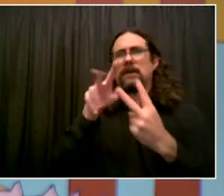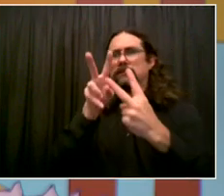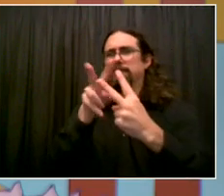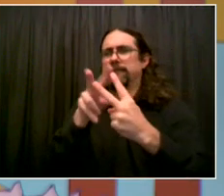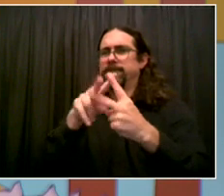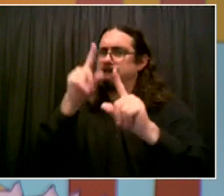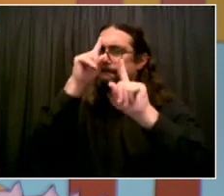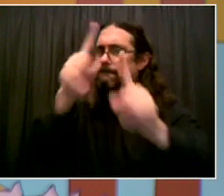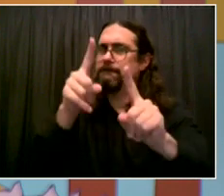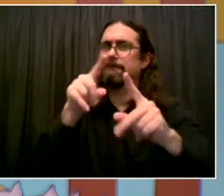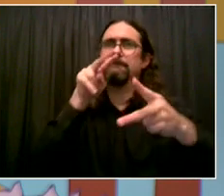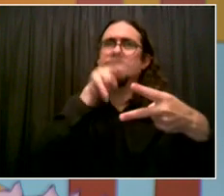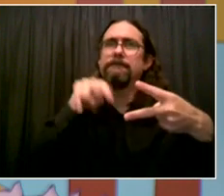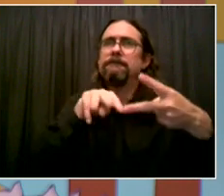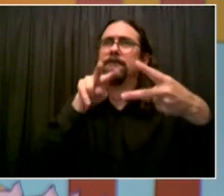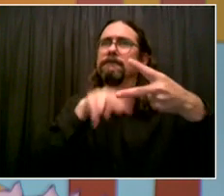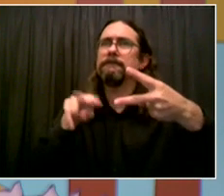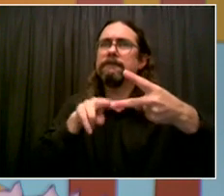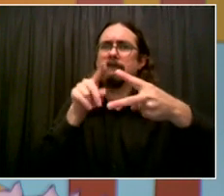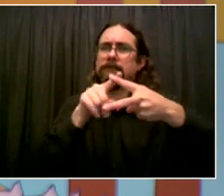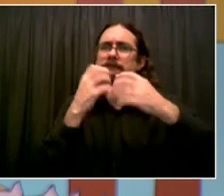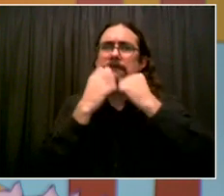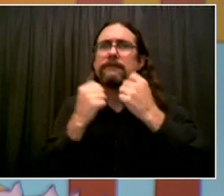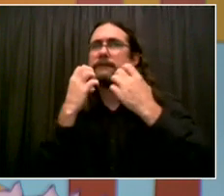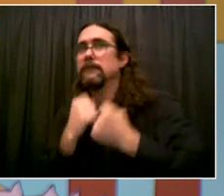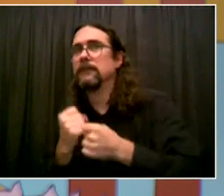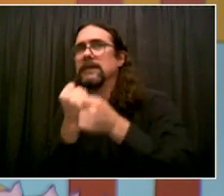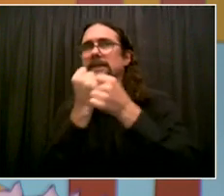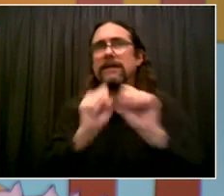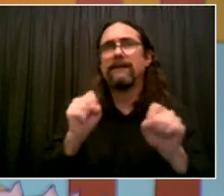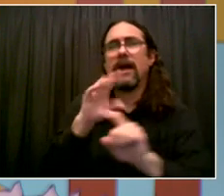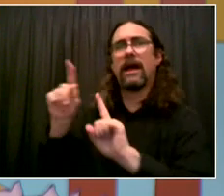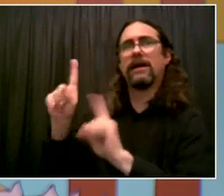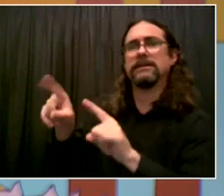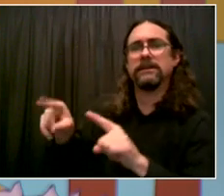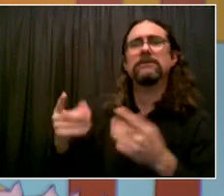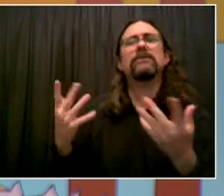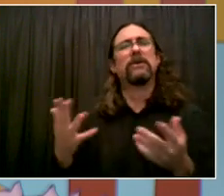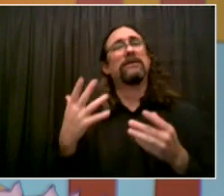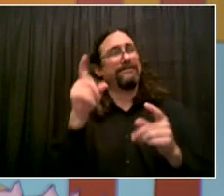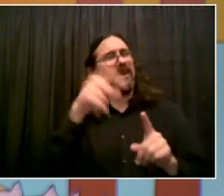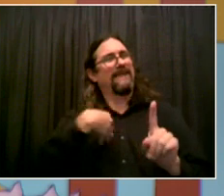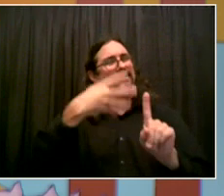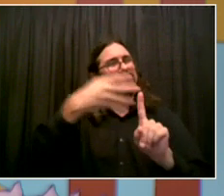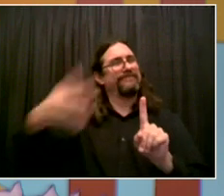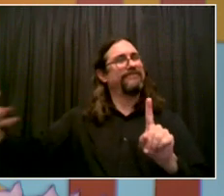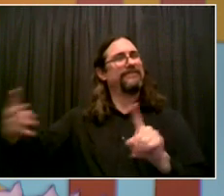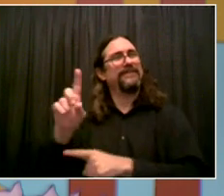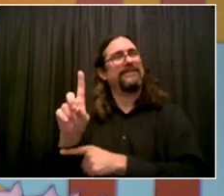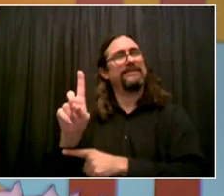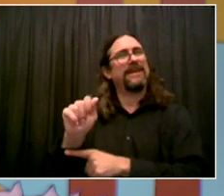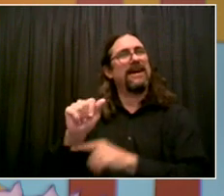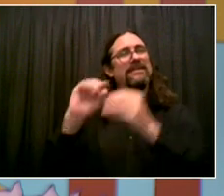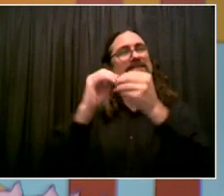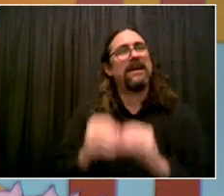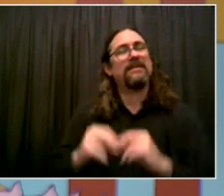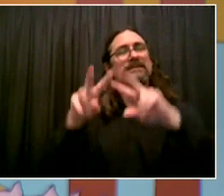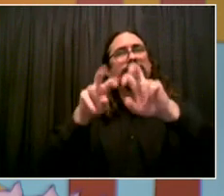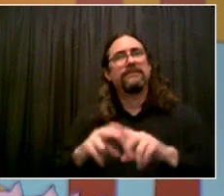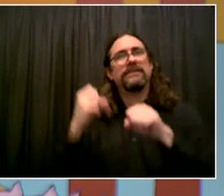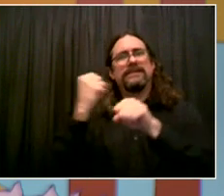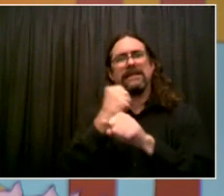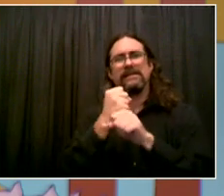from the first week, and with our healthcare team, analyzed the overall situation with COVID. And we're making some changes now on both testing